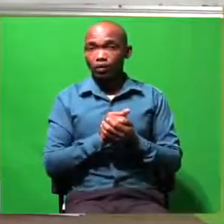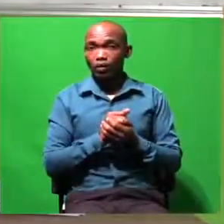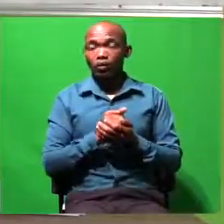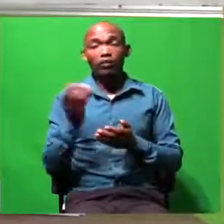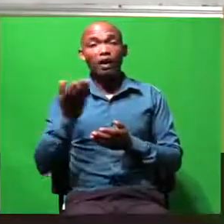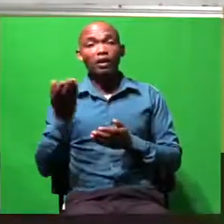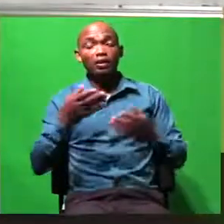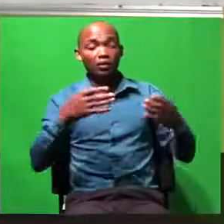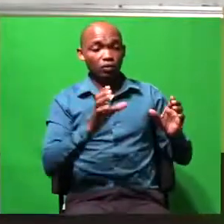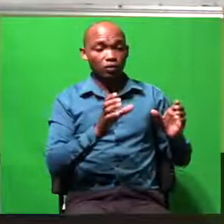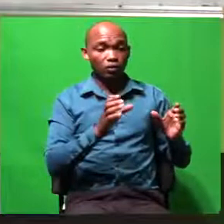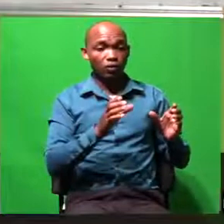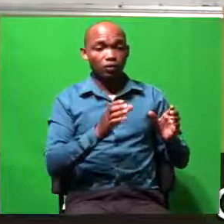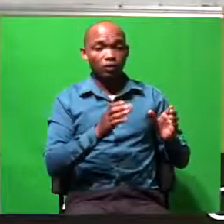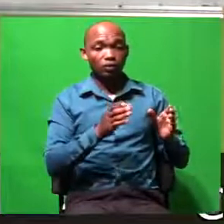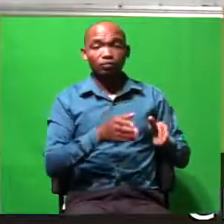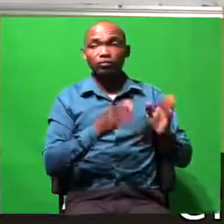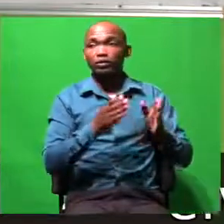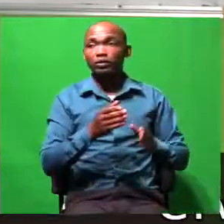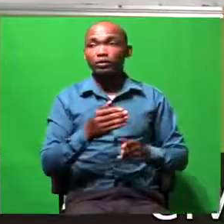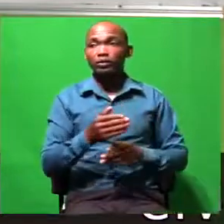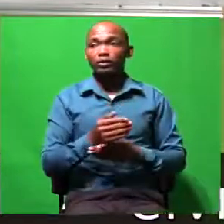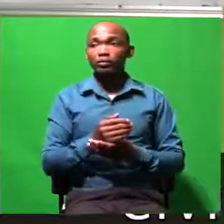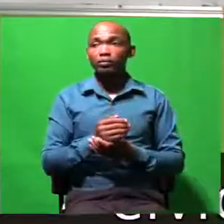We have another group like the youth.